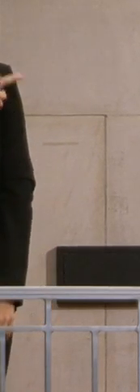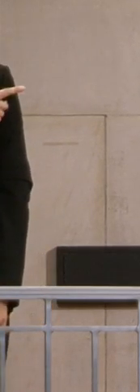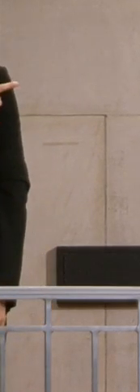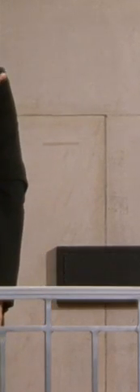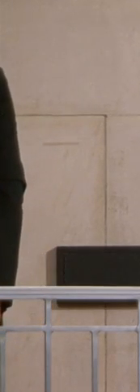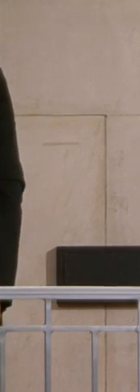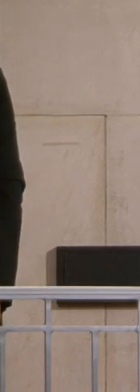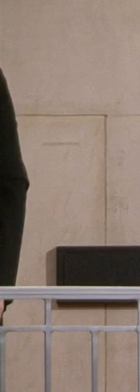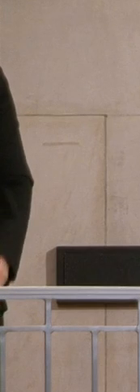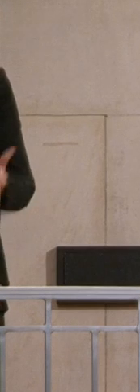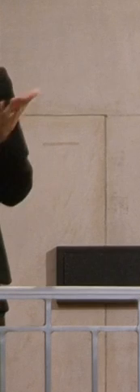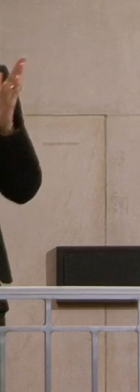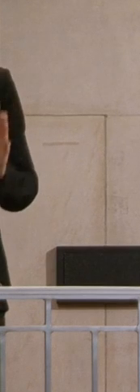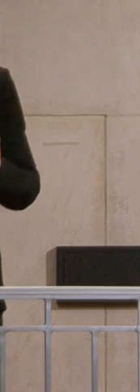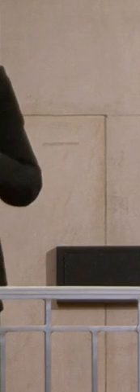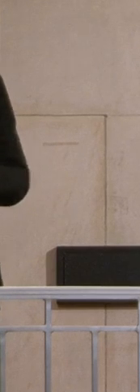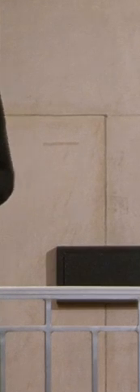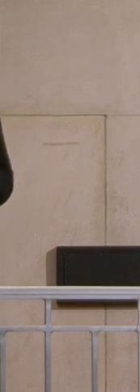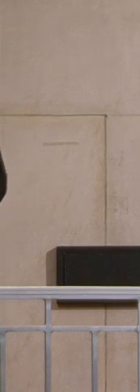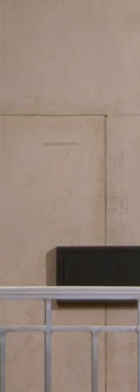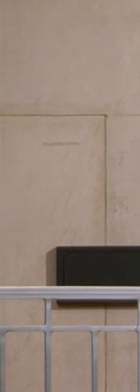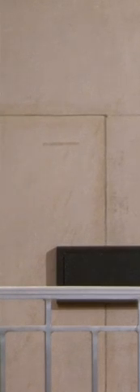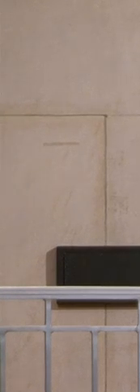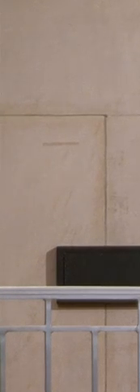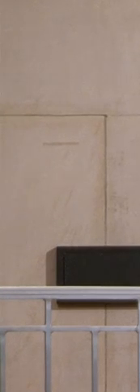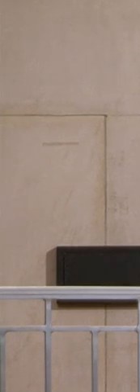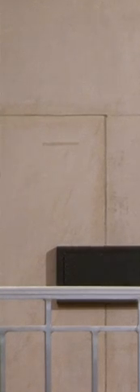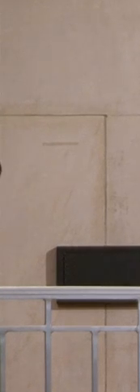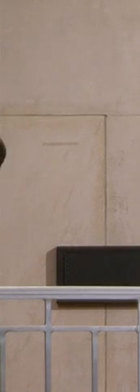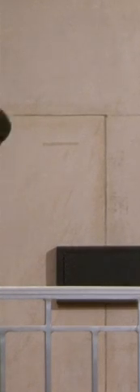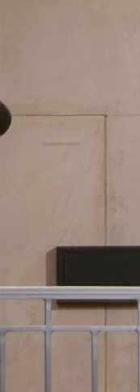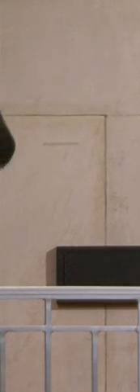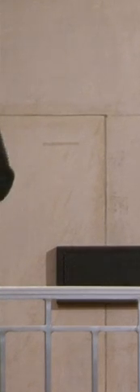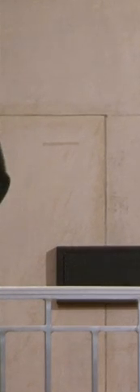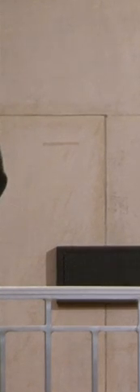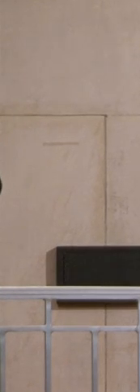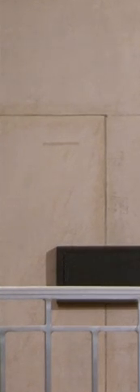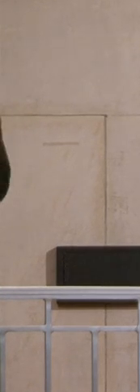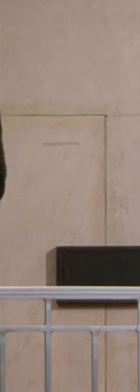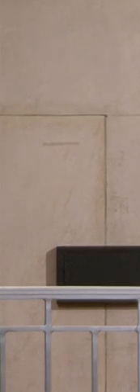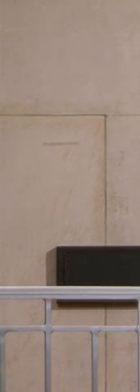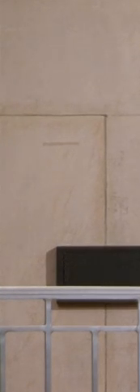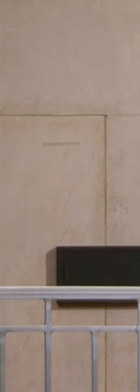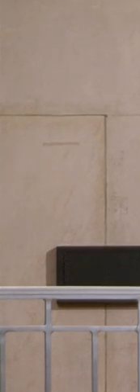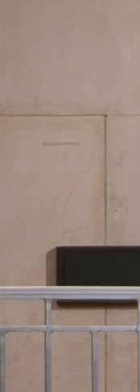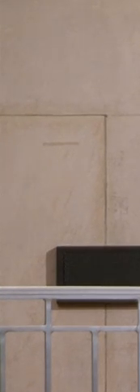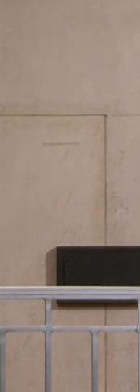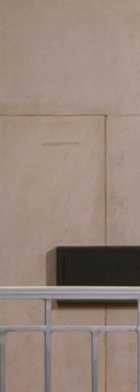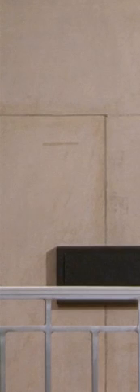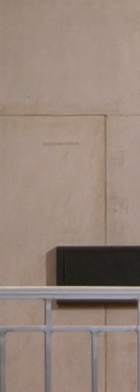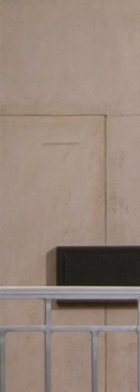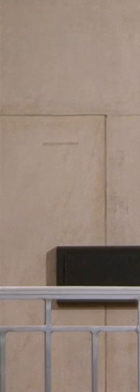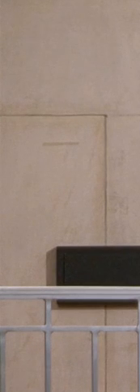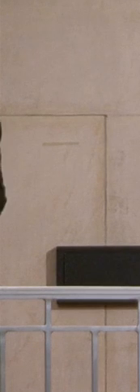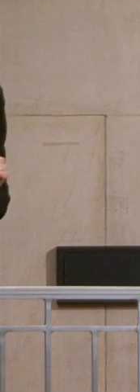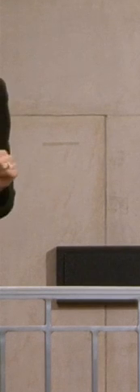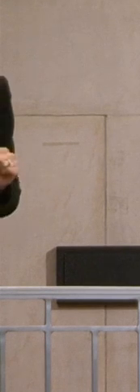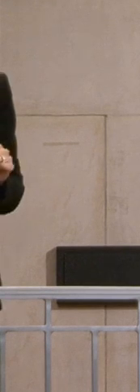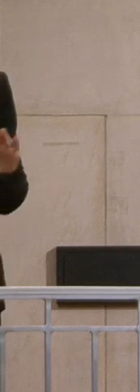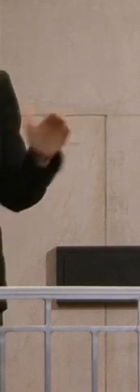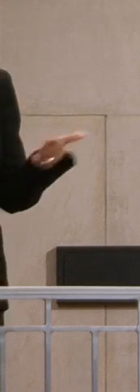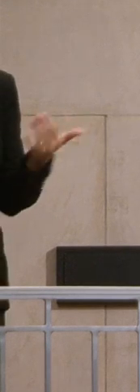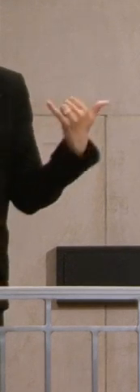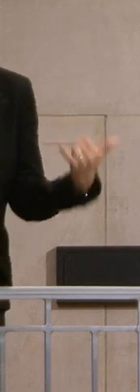foster inclusions. And we will rely on passionate leaders like the man that I am so pleased to be able to introduce to you